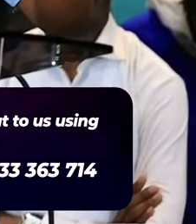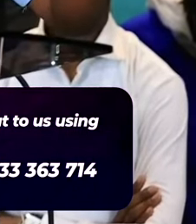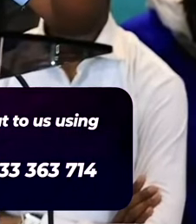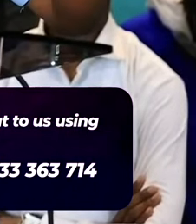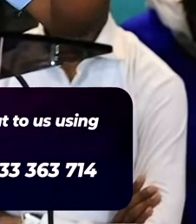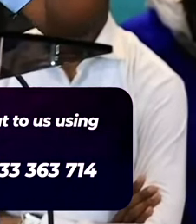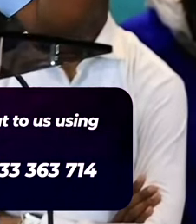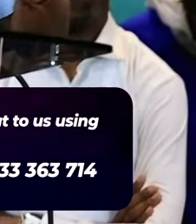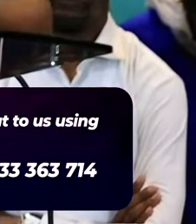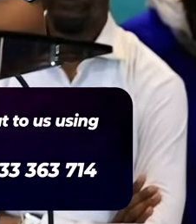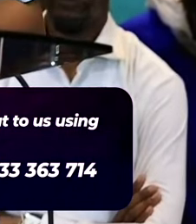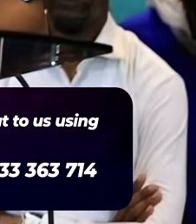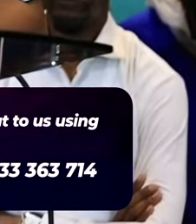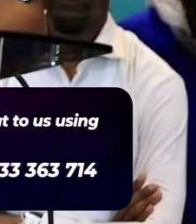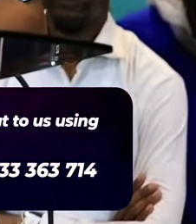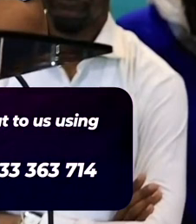He wants to mislead.